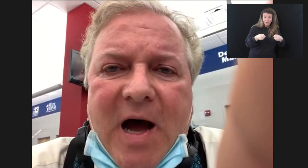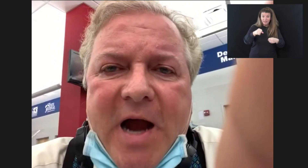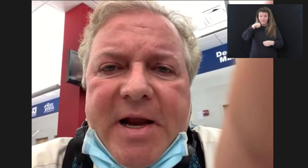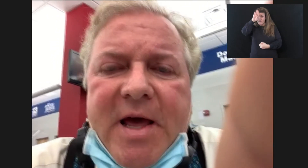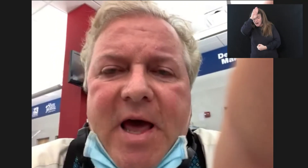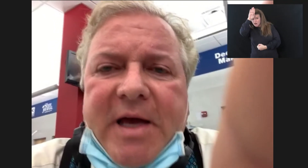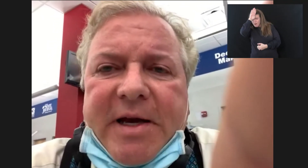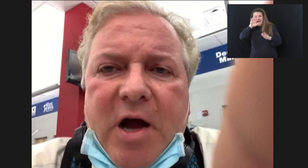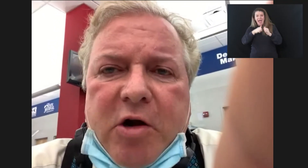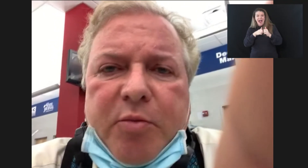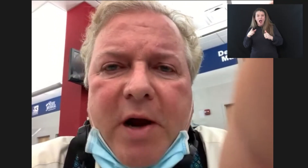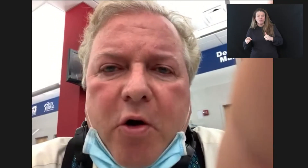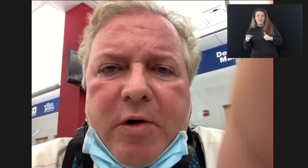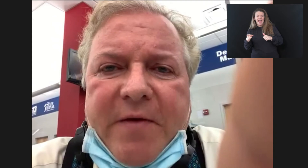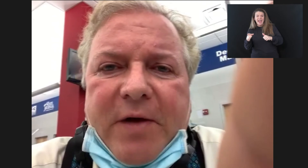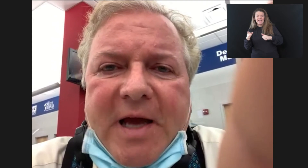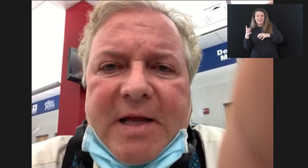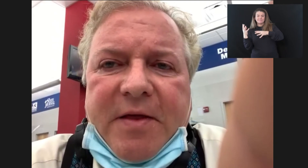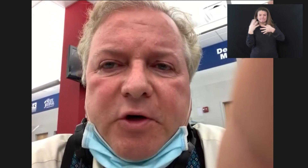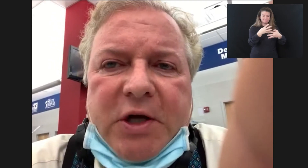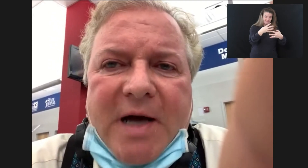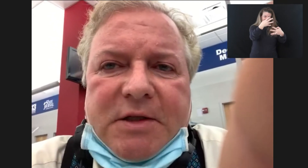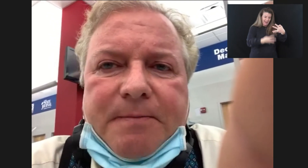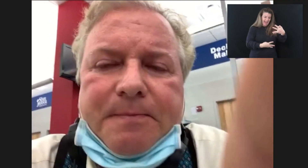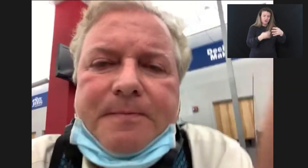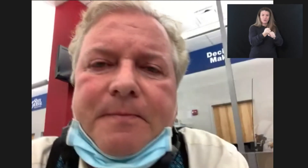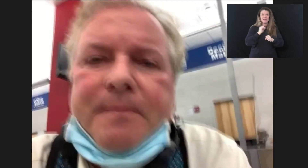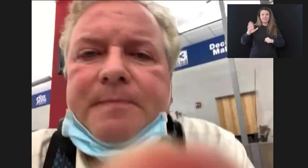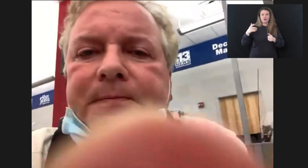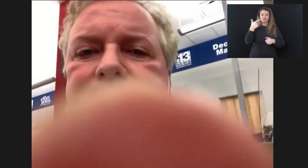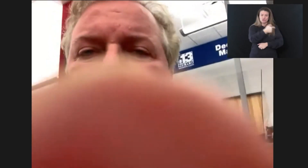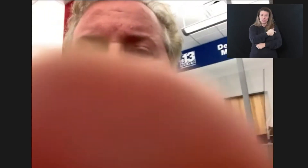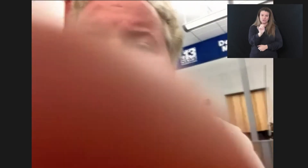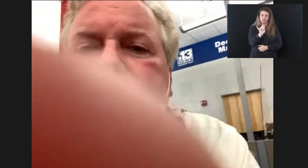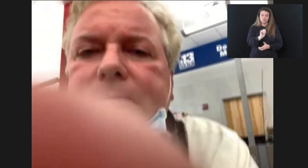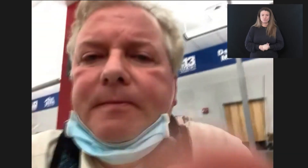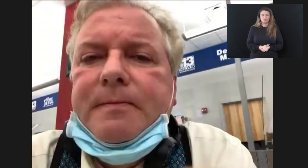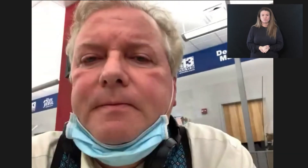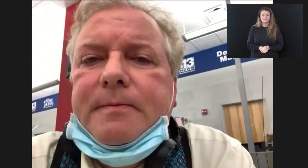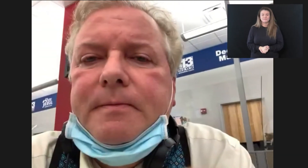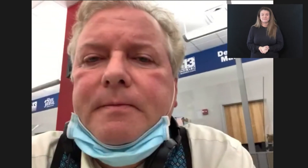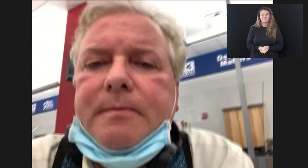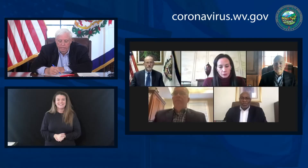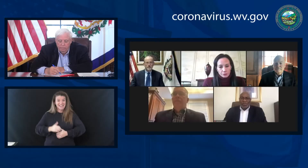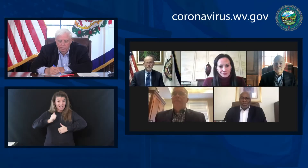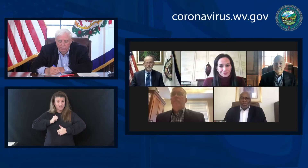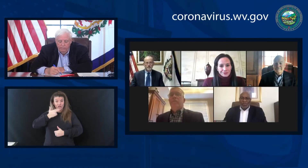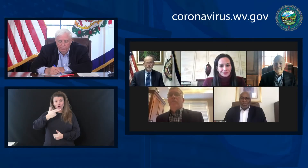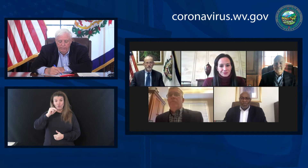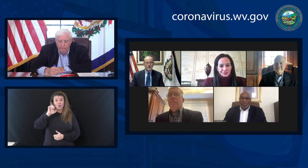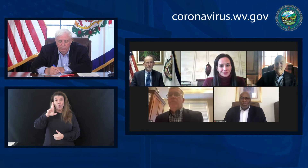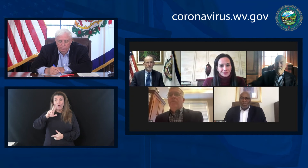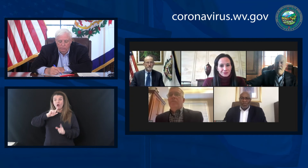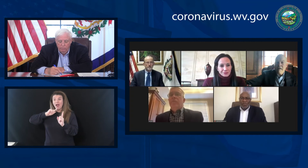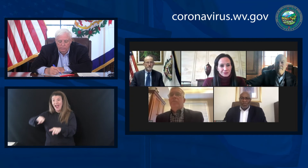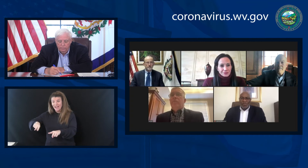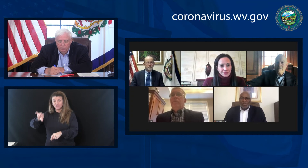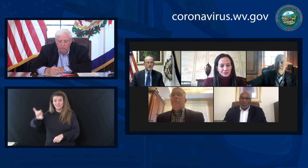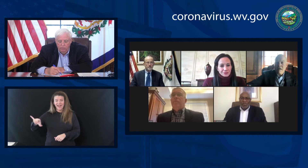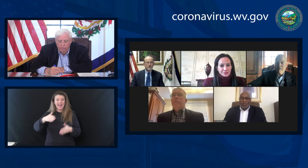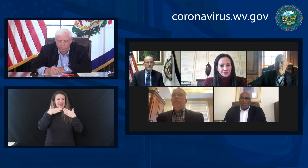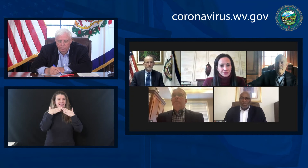get in line and get a higher priority for getting their shots? General Hoyer, please answer, and thank you so